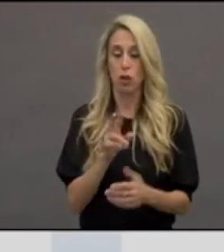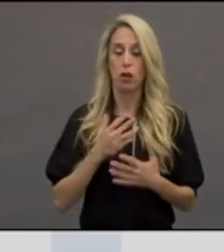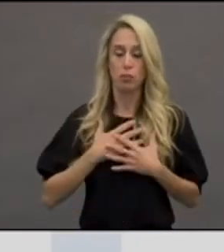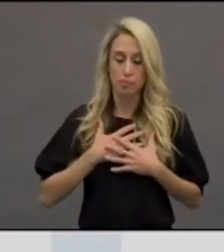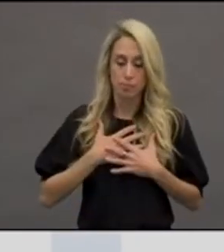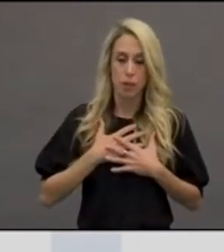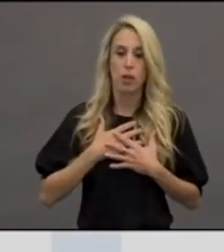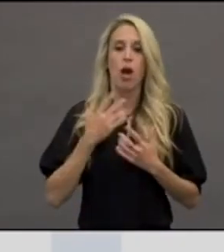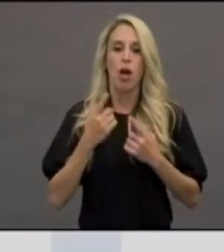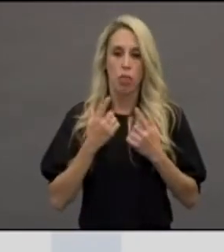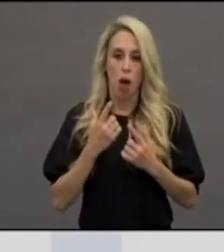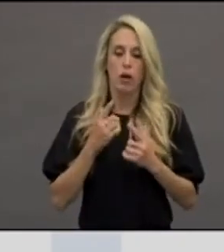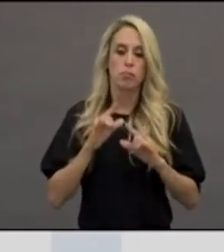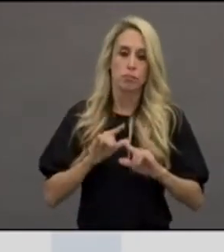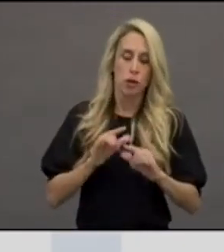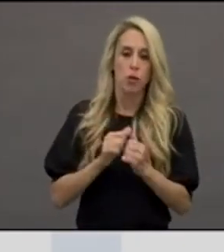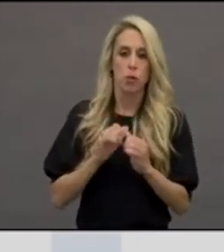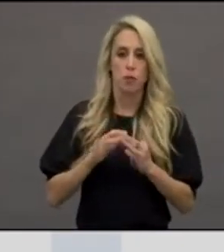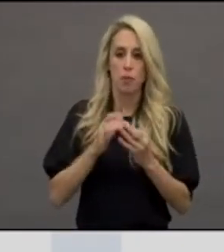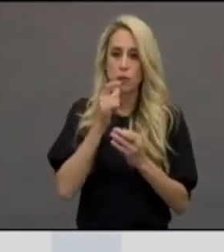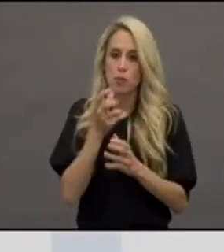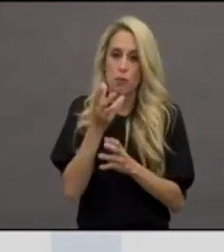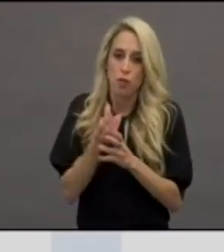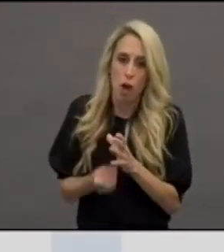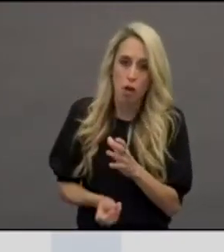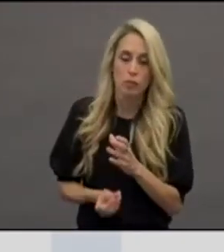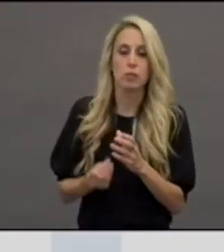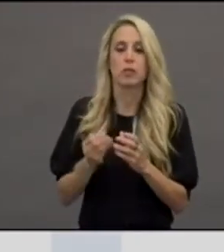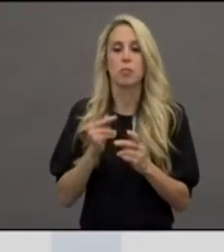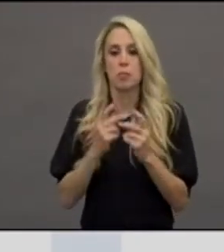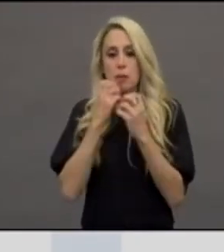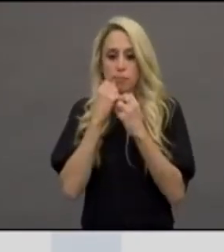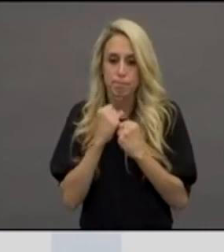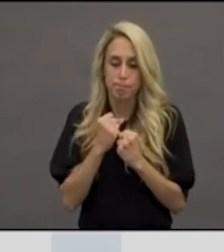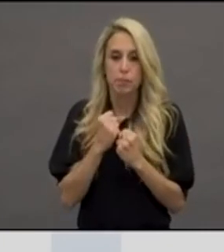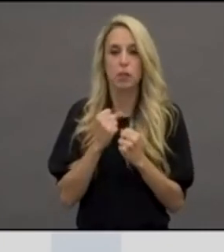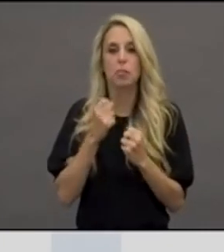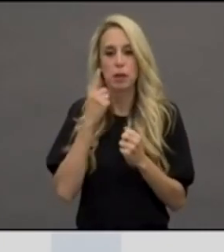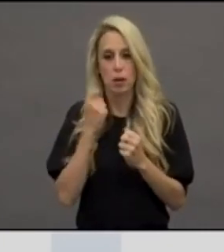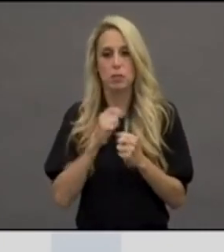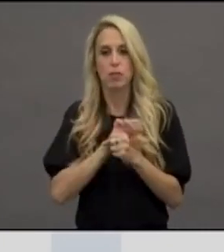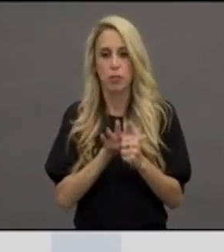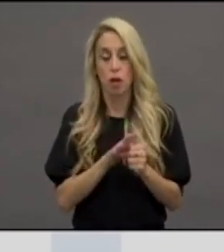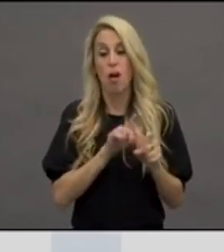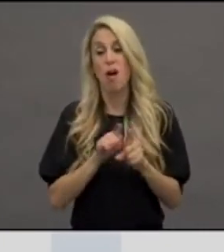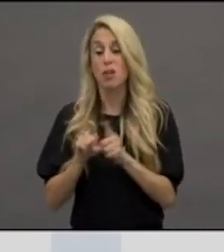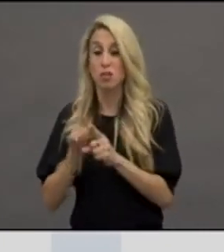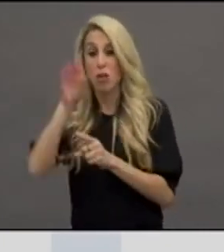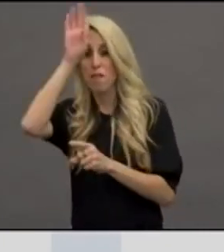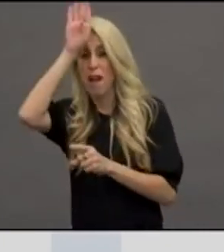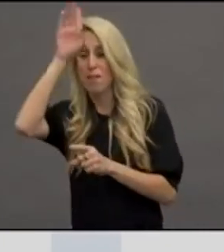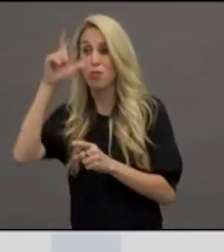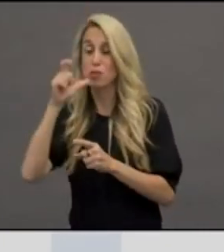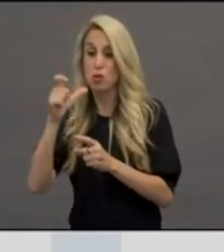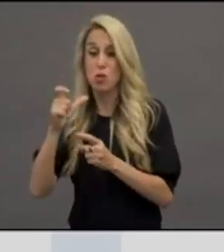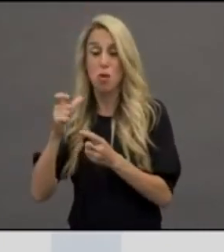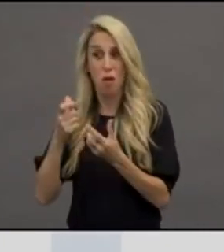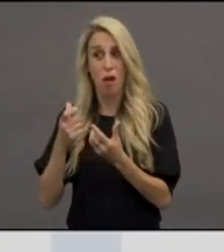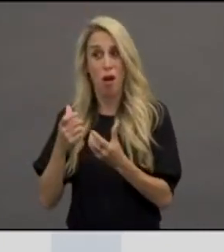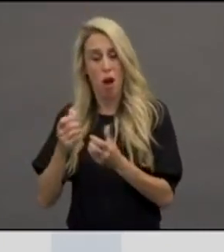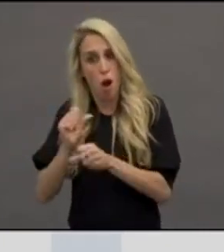with the families who have lost loved ones due to COVID-19, and our thoughts are with the firefighters who are out battling these